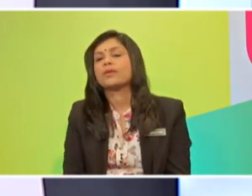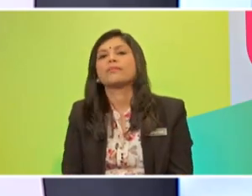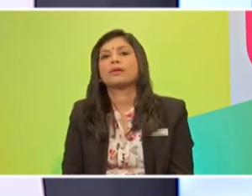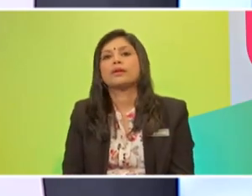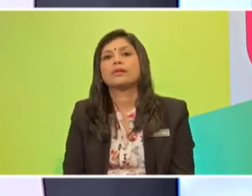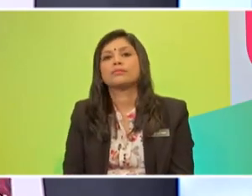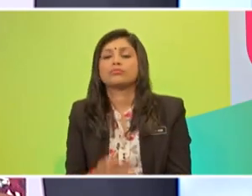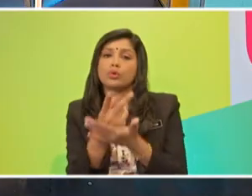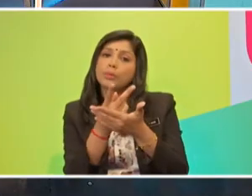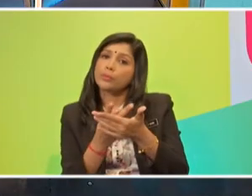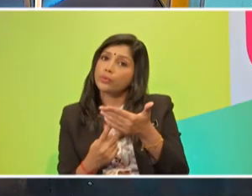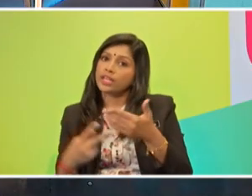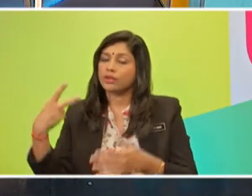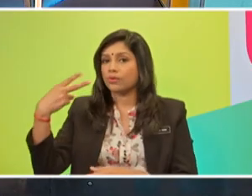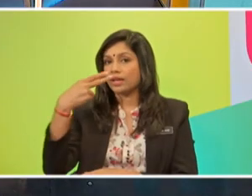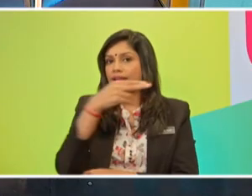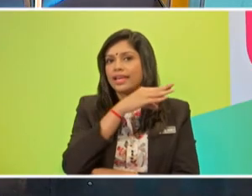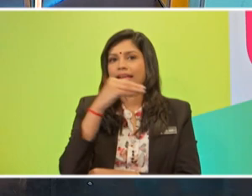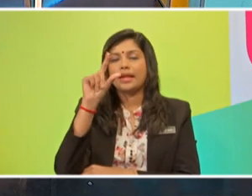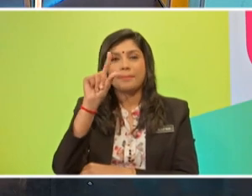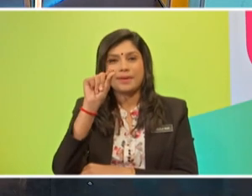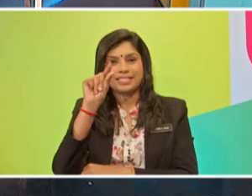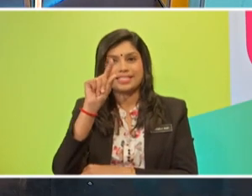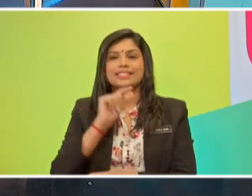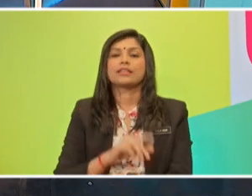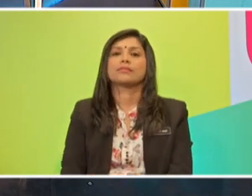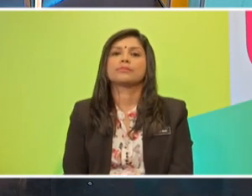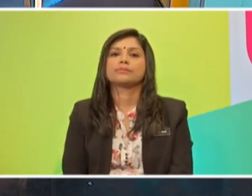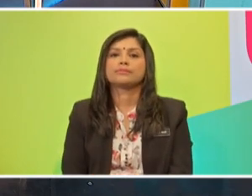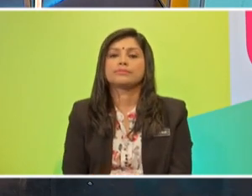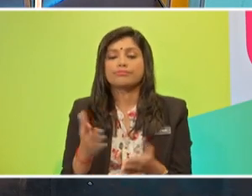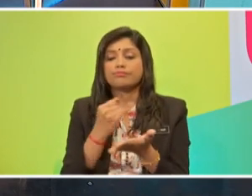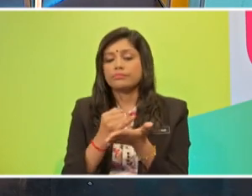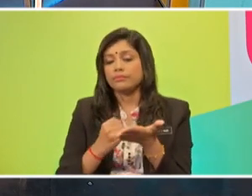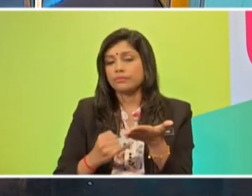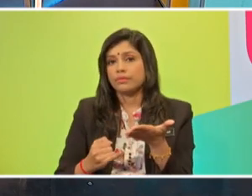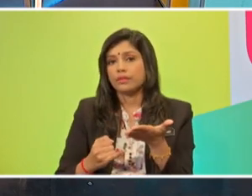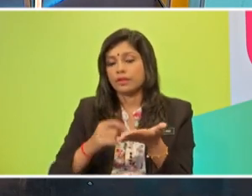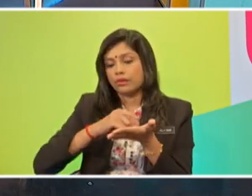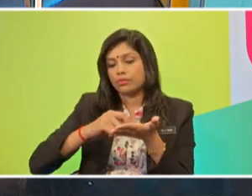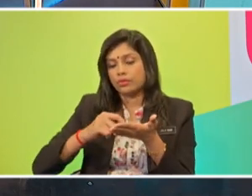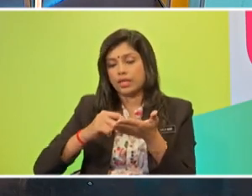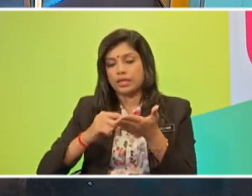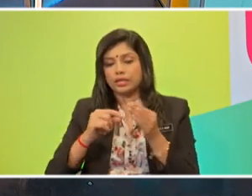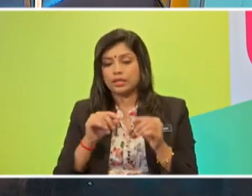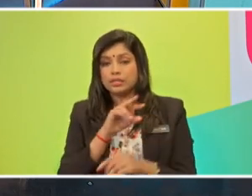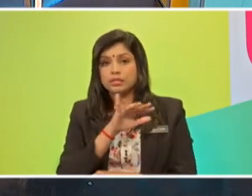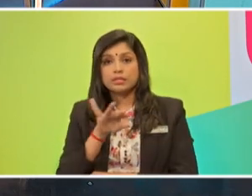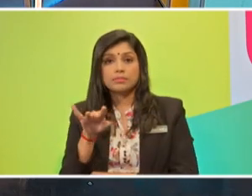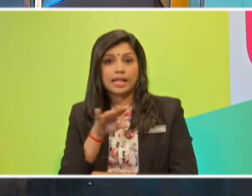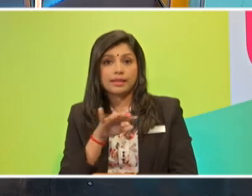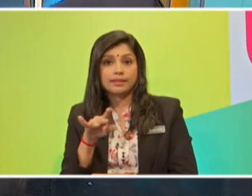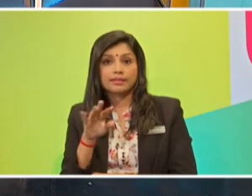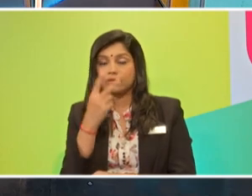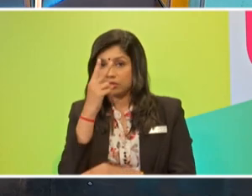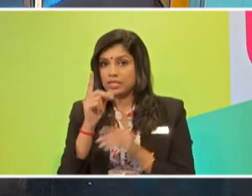okay? After you have drawn the picture, Sean, write the word. Okay. For these